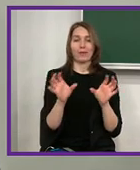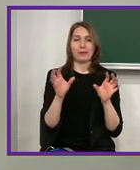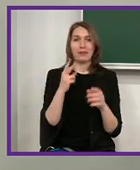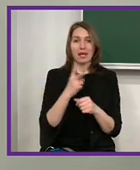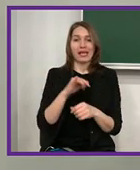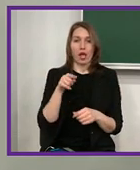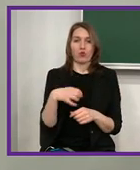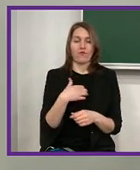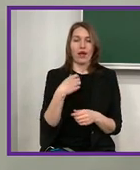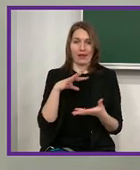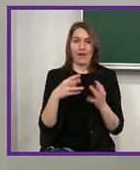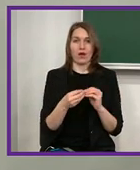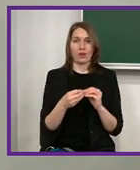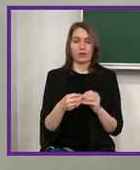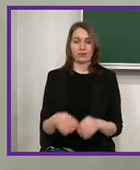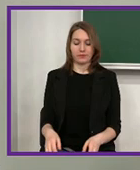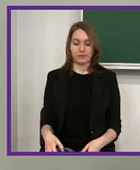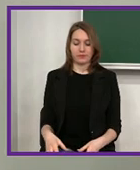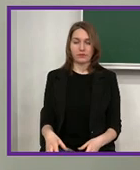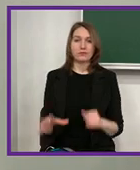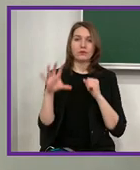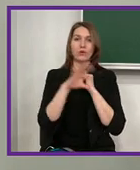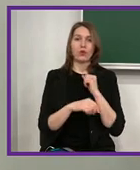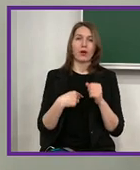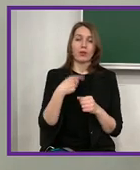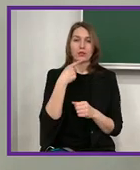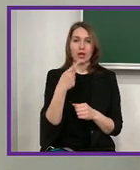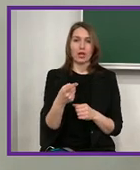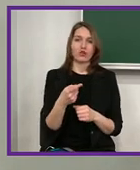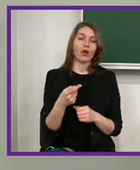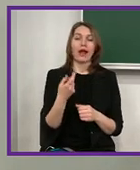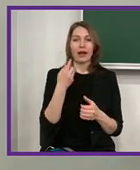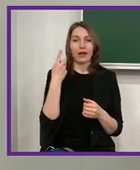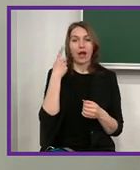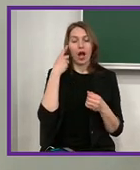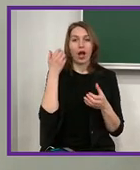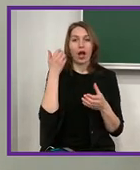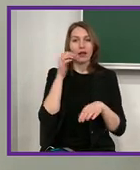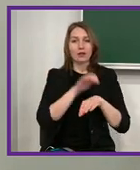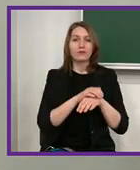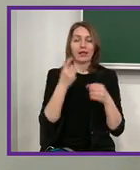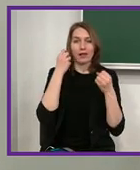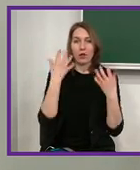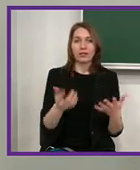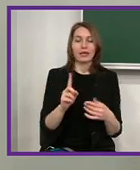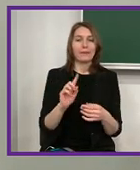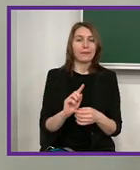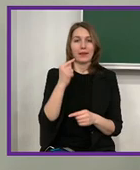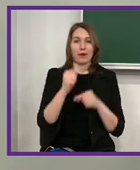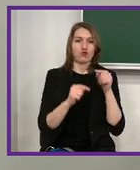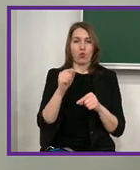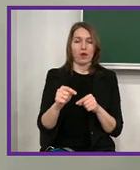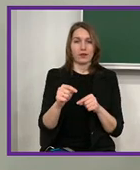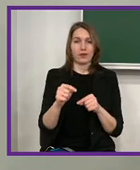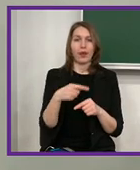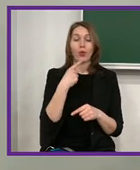So I'll close by saying that identification is like obviously a critical first step in the human rights due diligence process, enabling